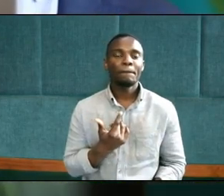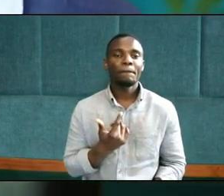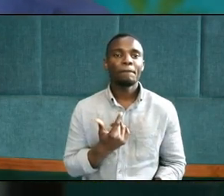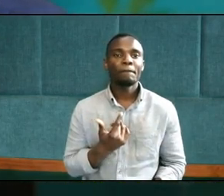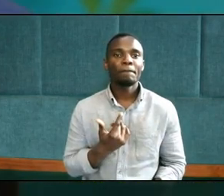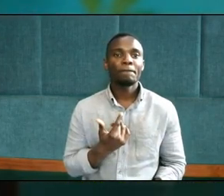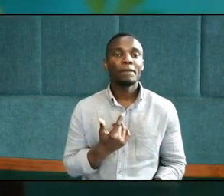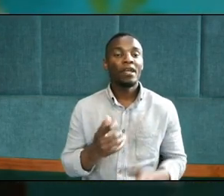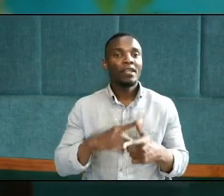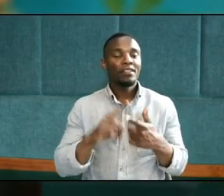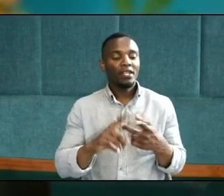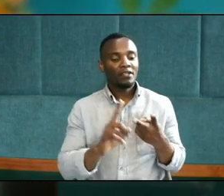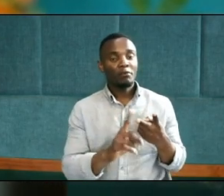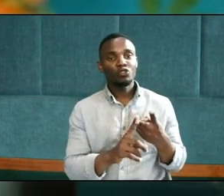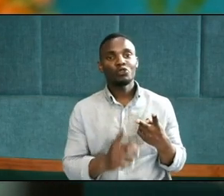Now,